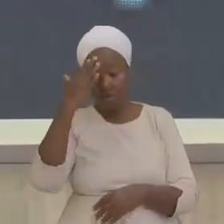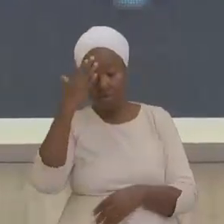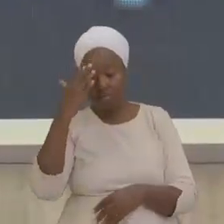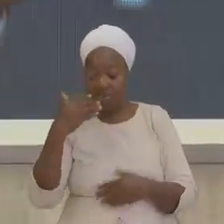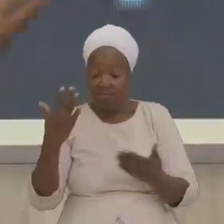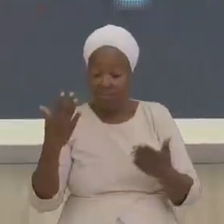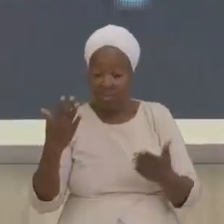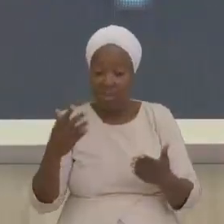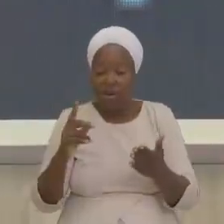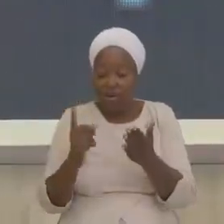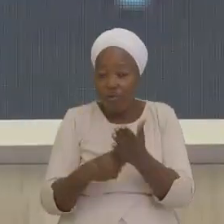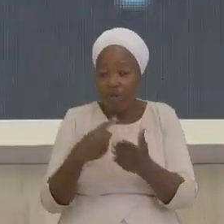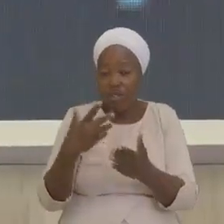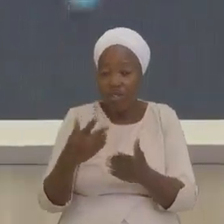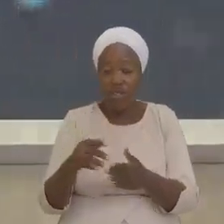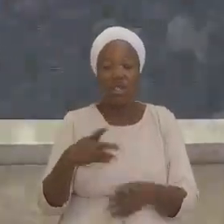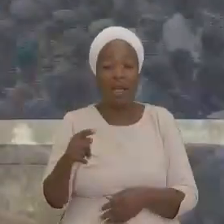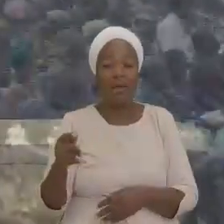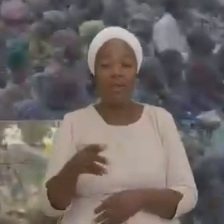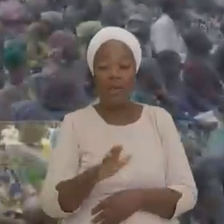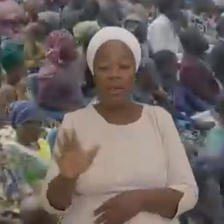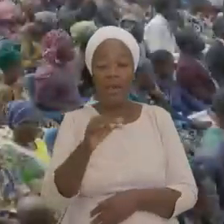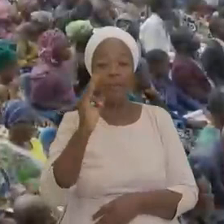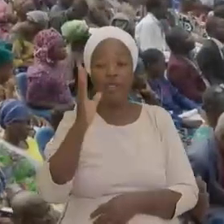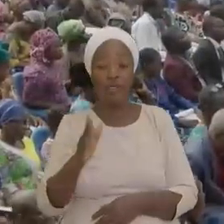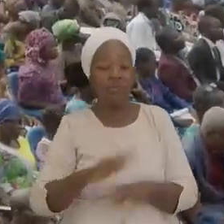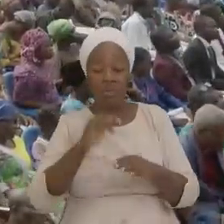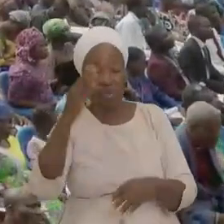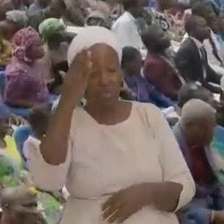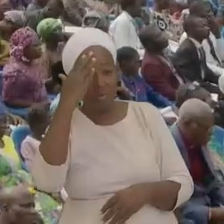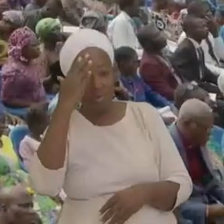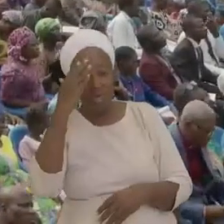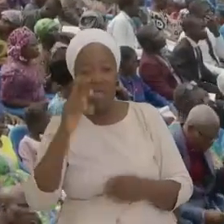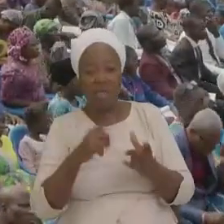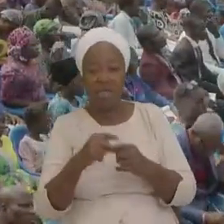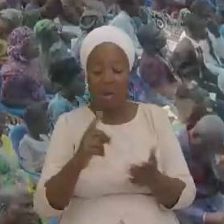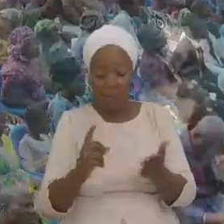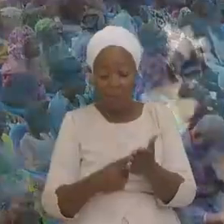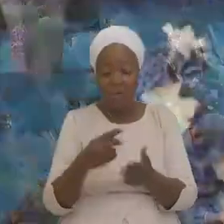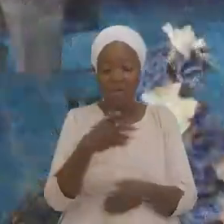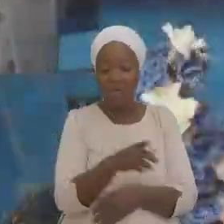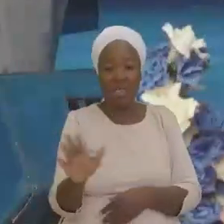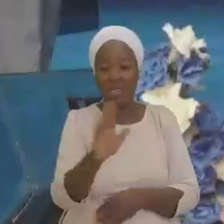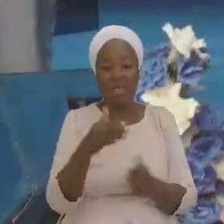they say once their pastor don't know, they say once their leaders do not know,